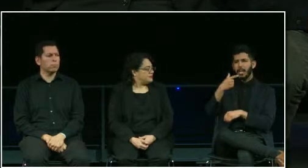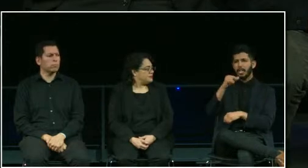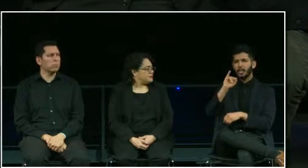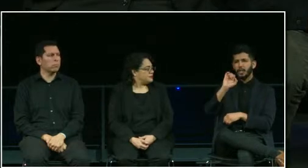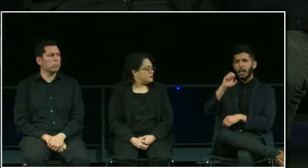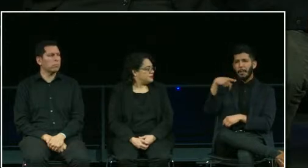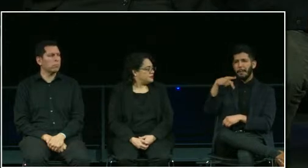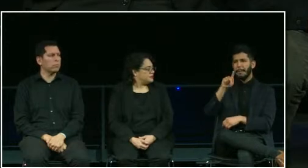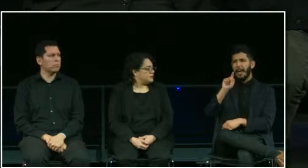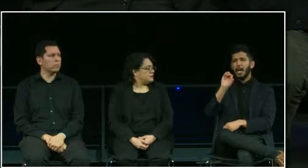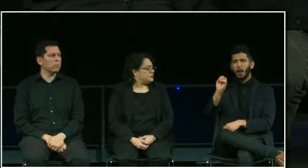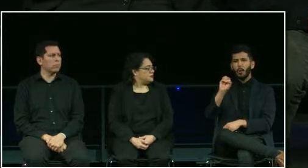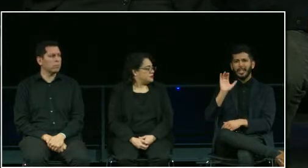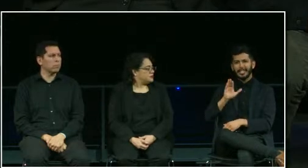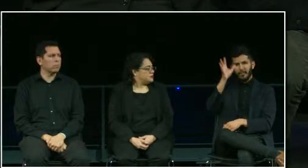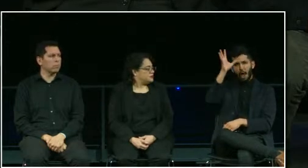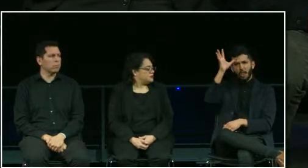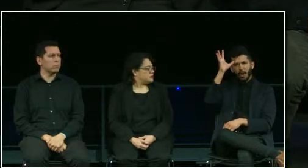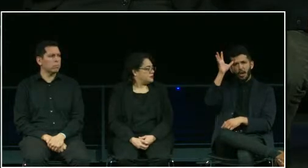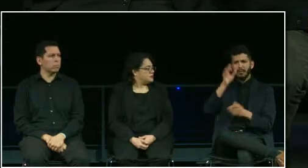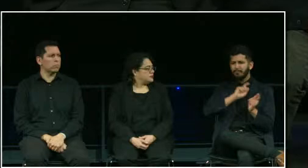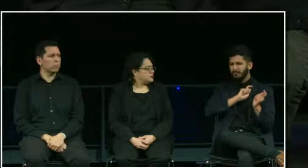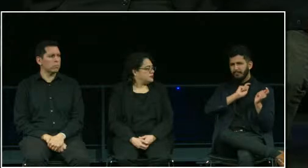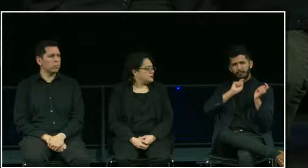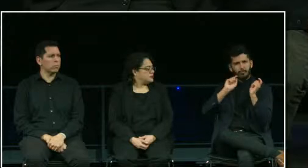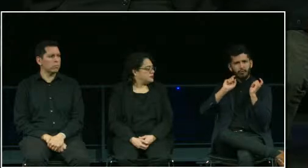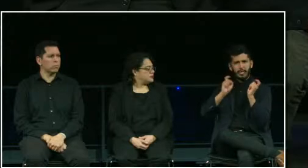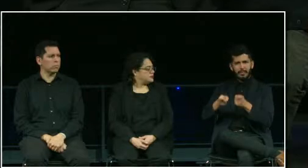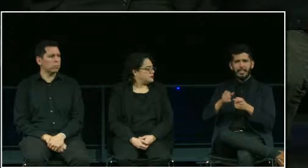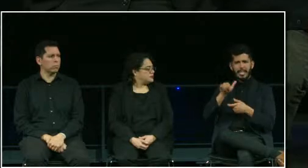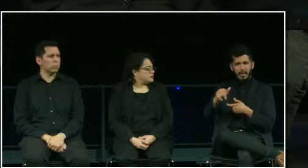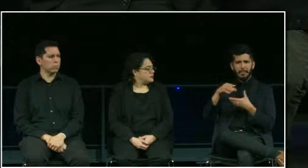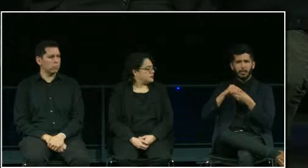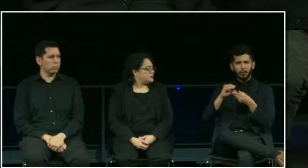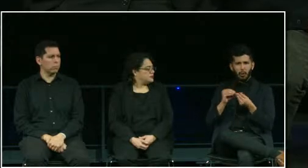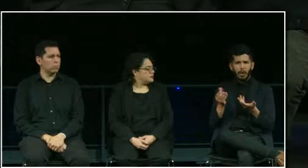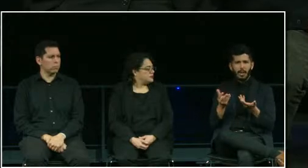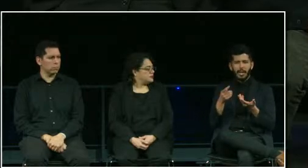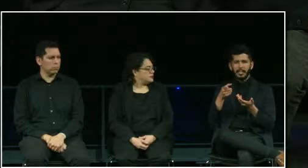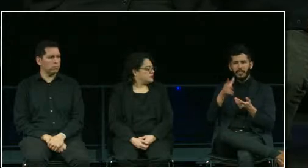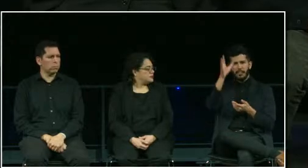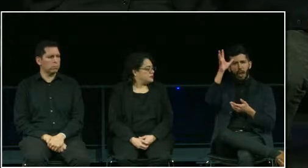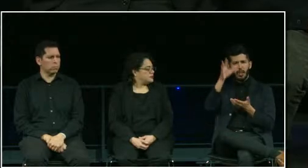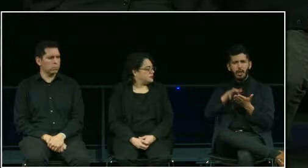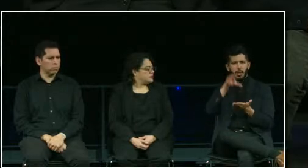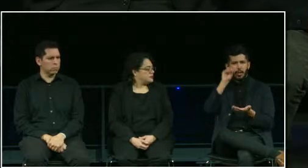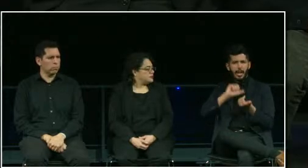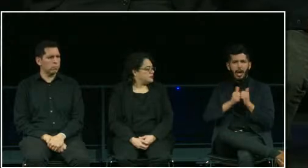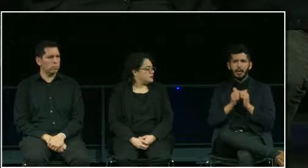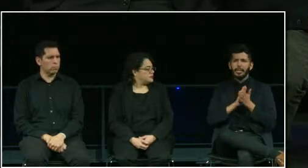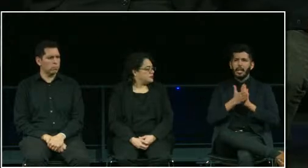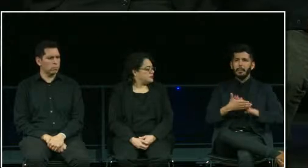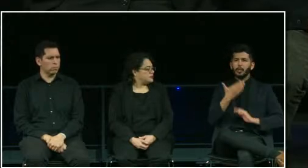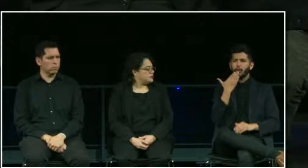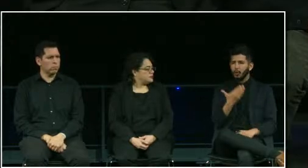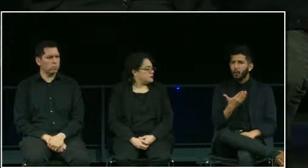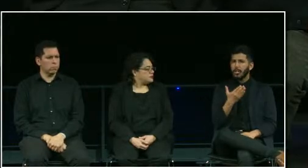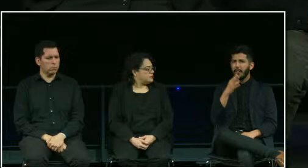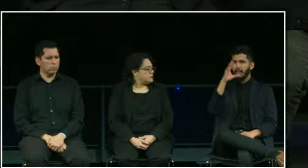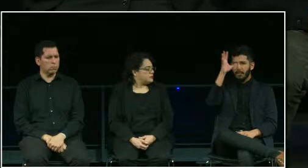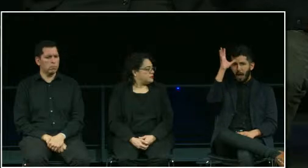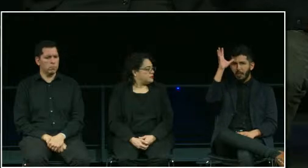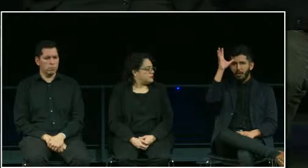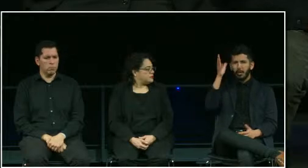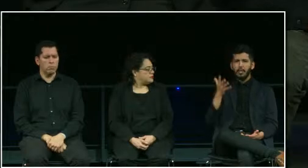more than Pinocchio in a way, and made it about a father learning to be a good father. You'll notice